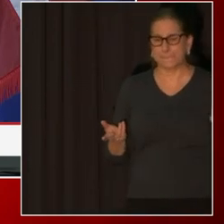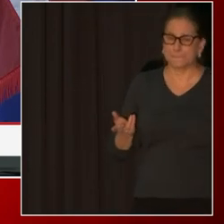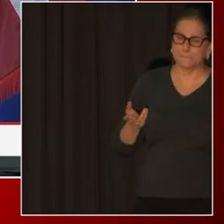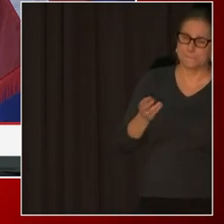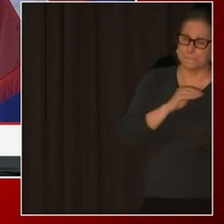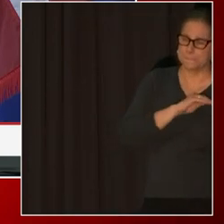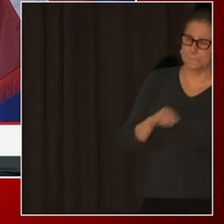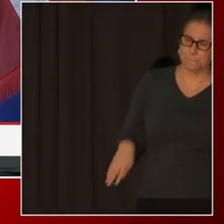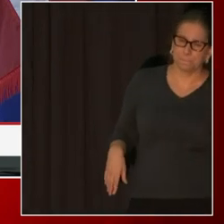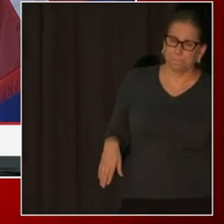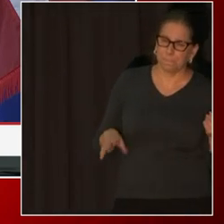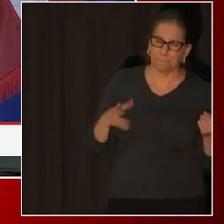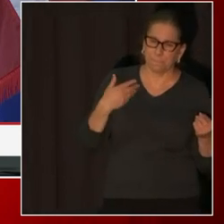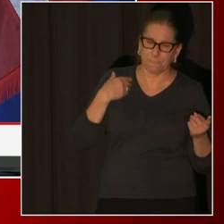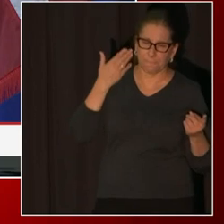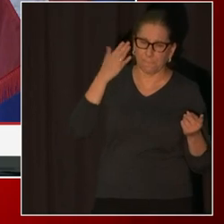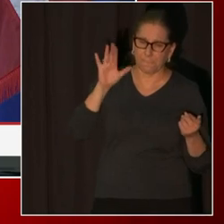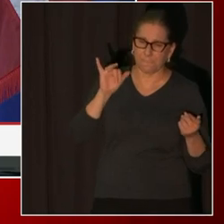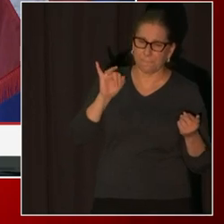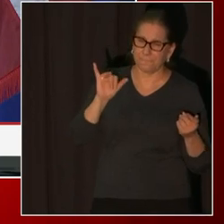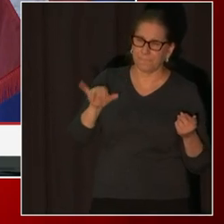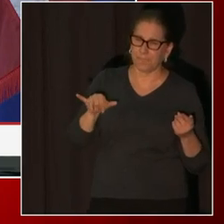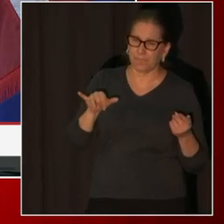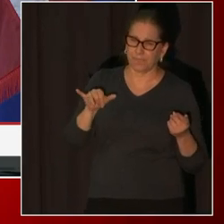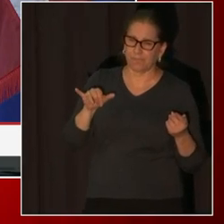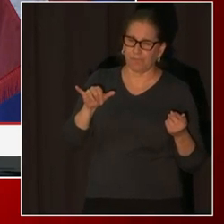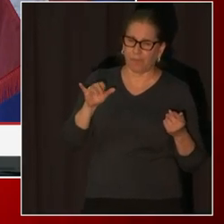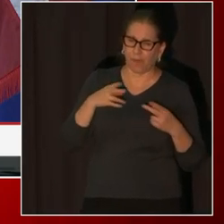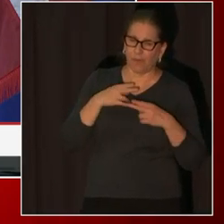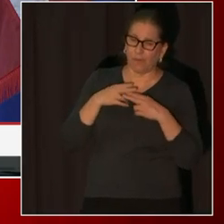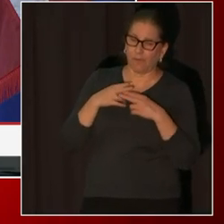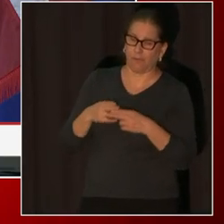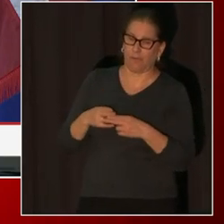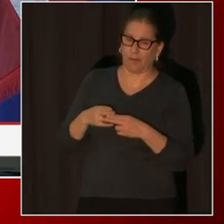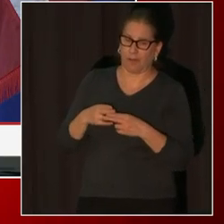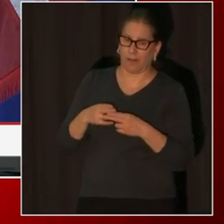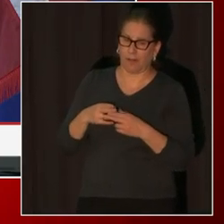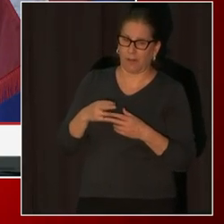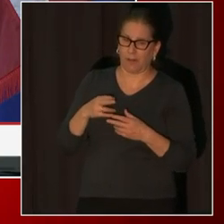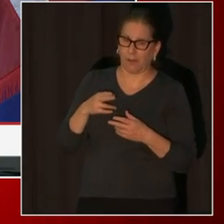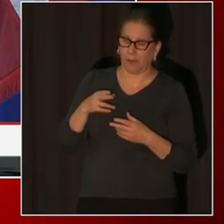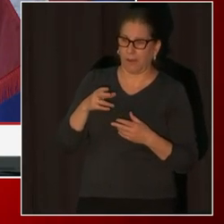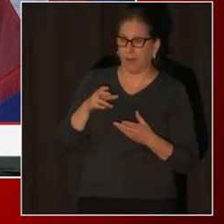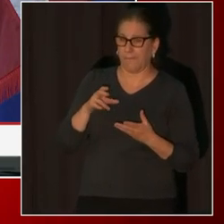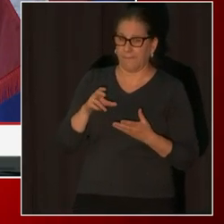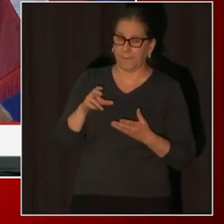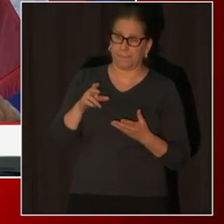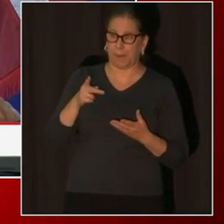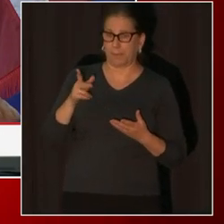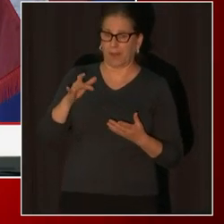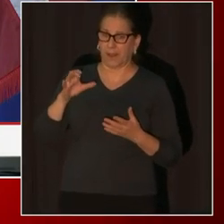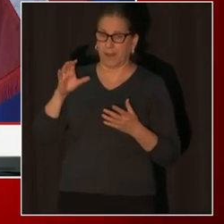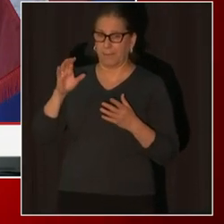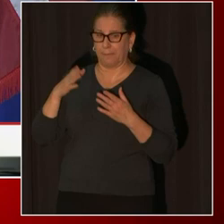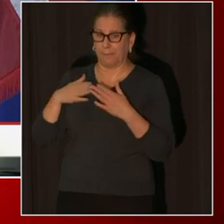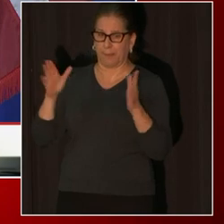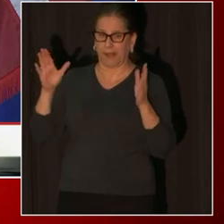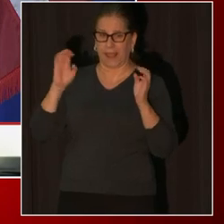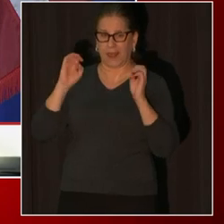to investing in public education as a goodie. I would refer to it as a